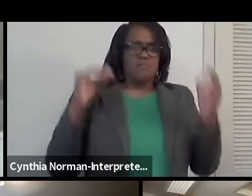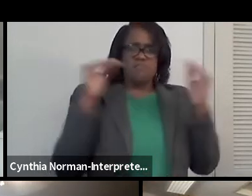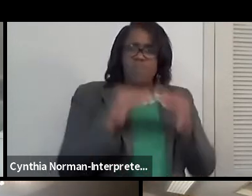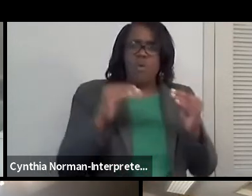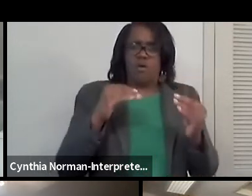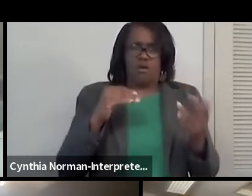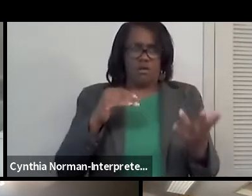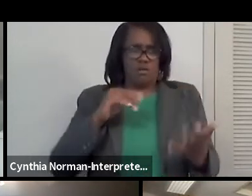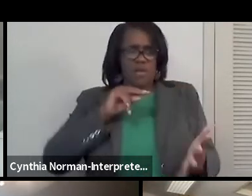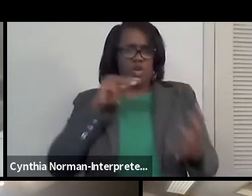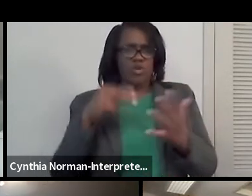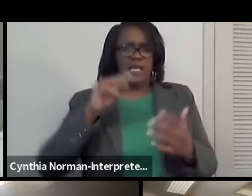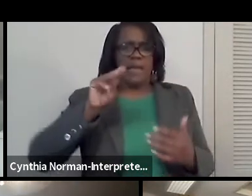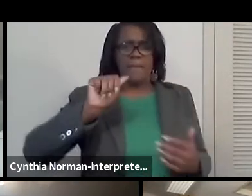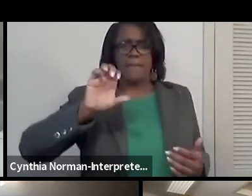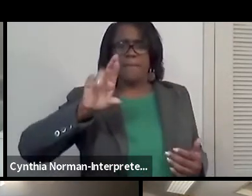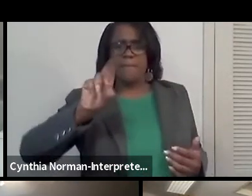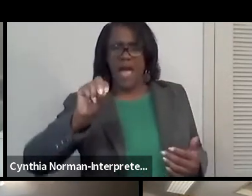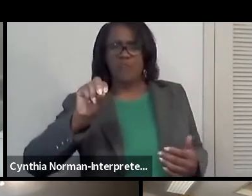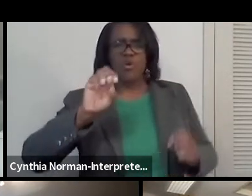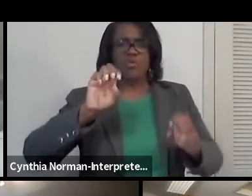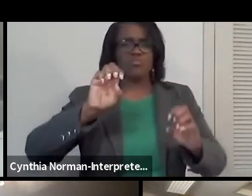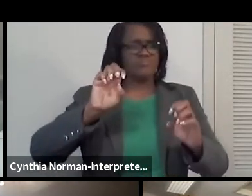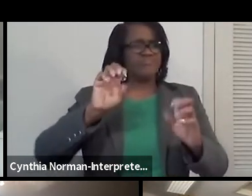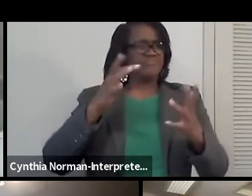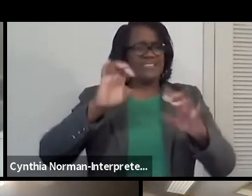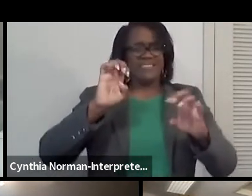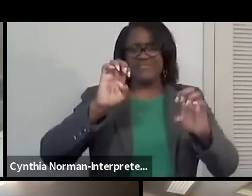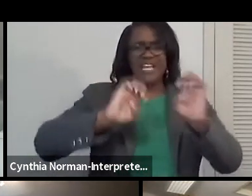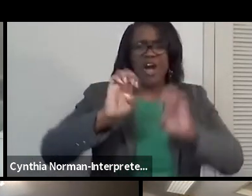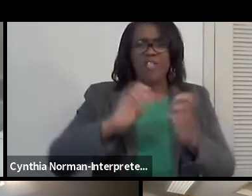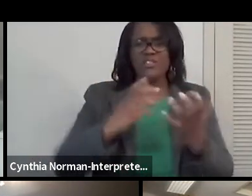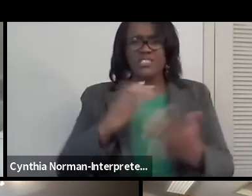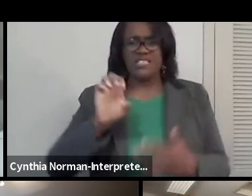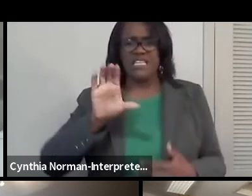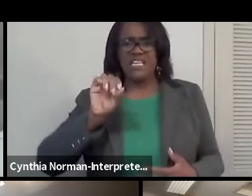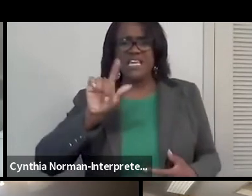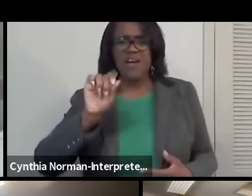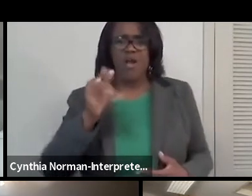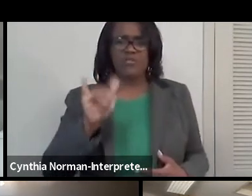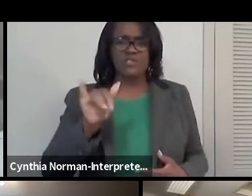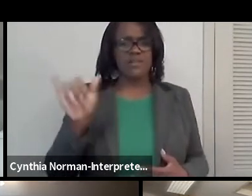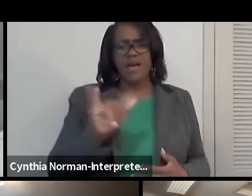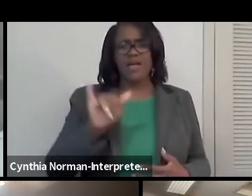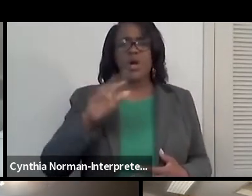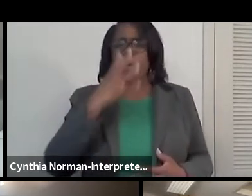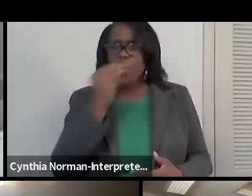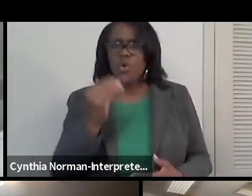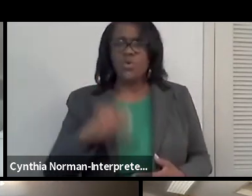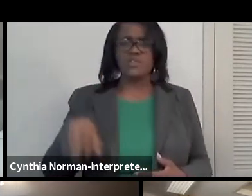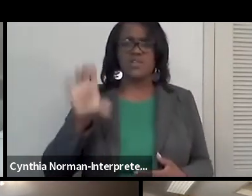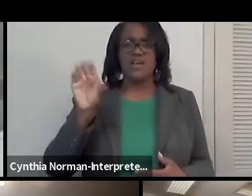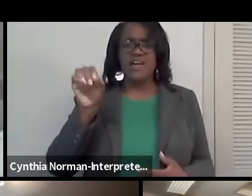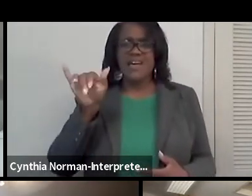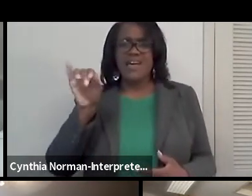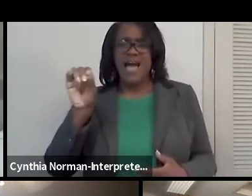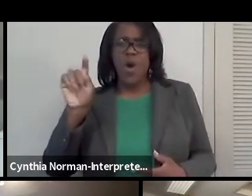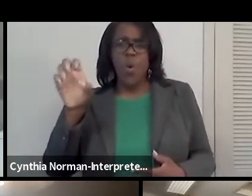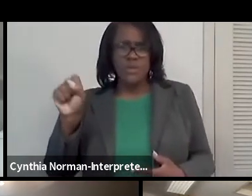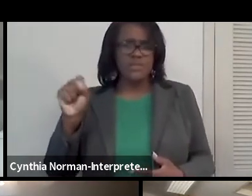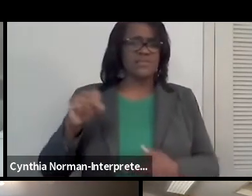at macroecology and the way in which these organisms like wolves, like spotted hyenas, like coyotes help us